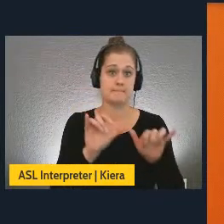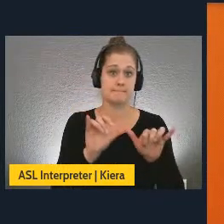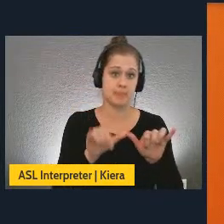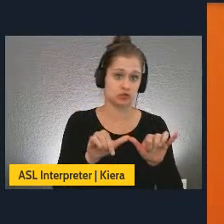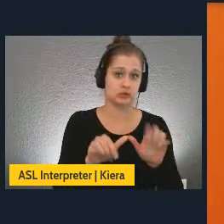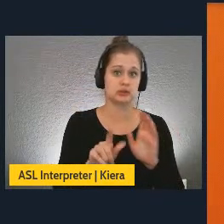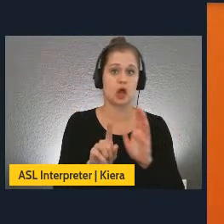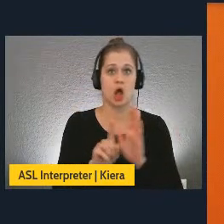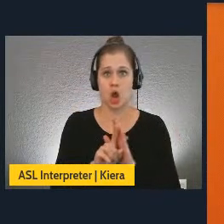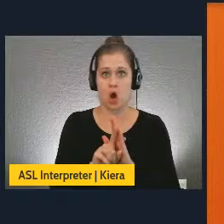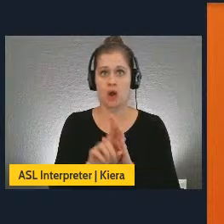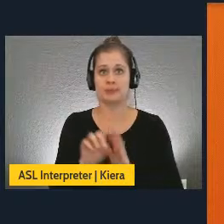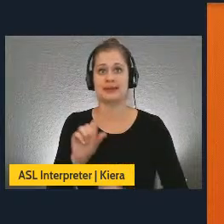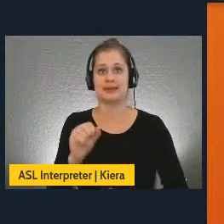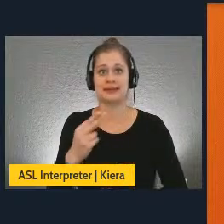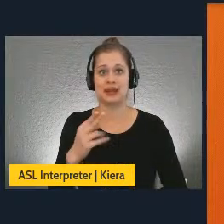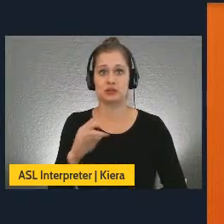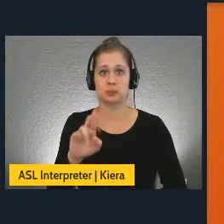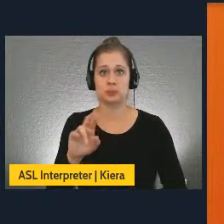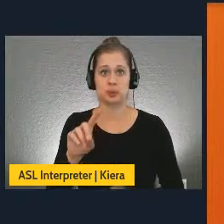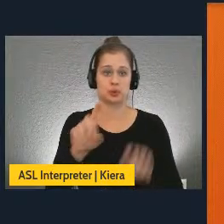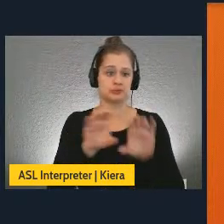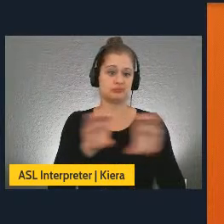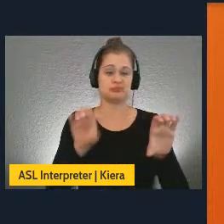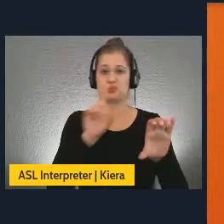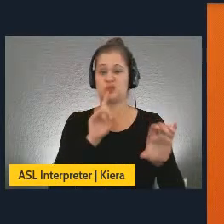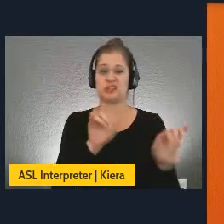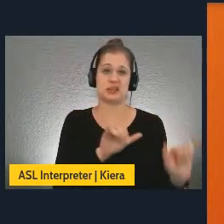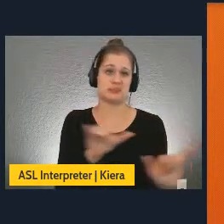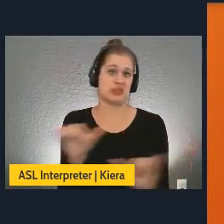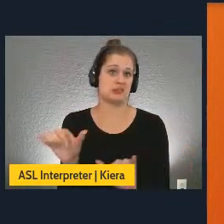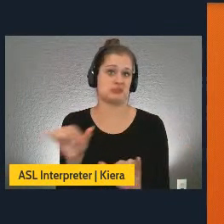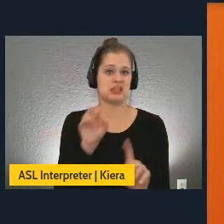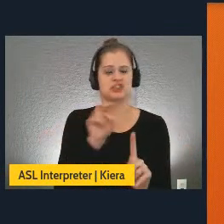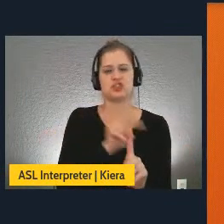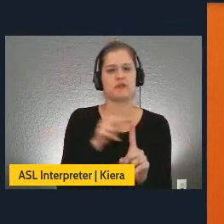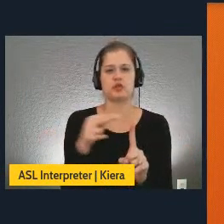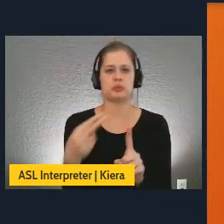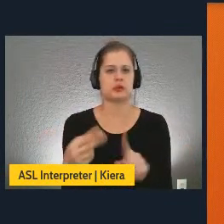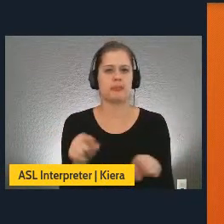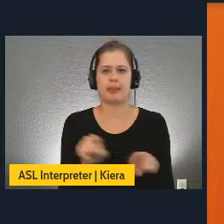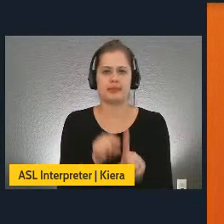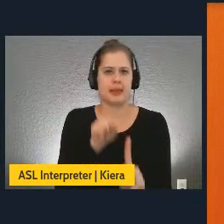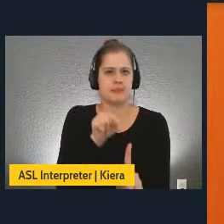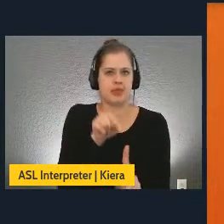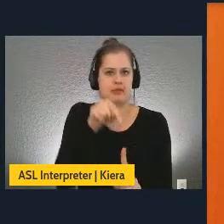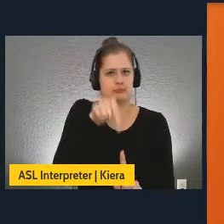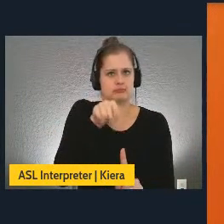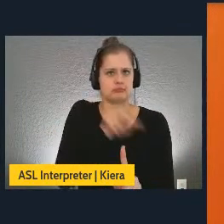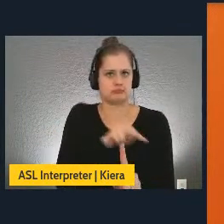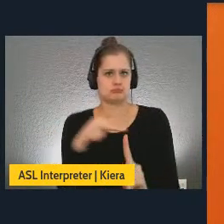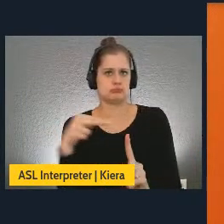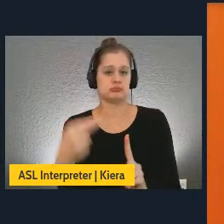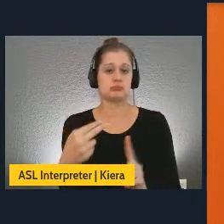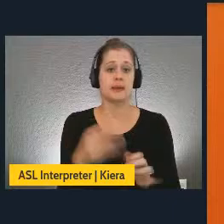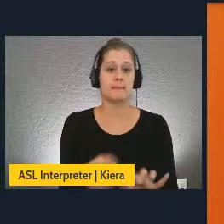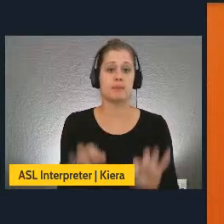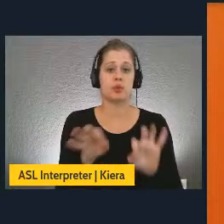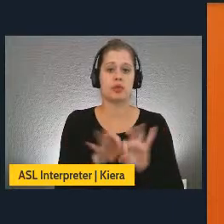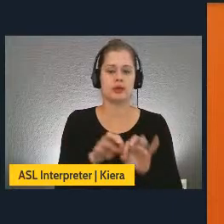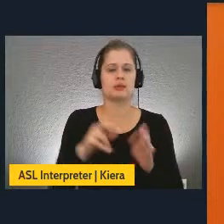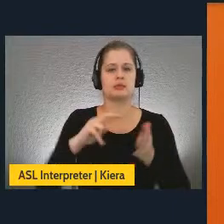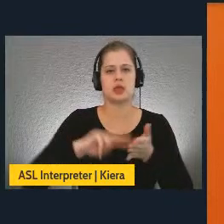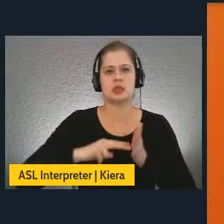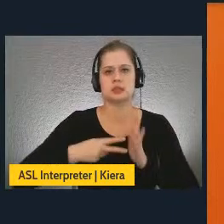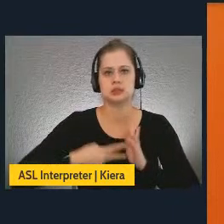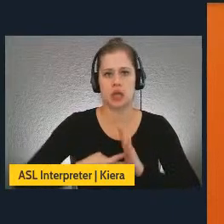are really just one thing, like different views of the same thing. So the important thing is the intent. So what do you want to do?